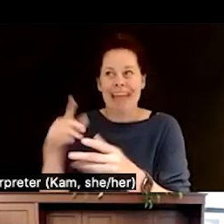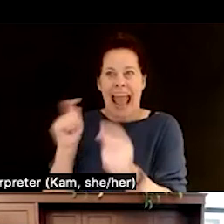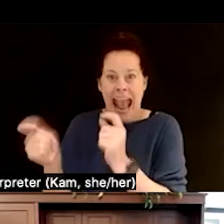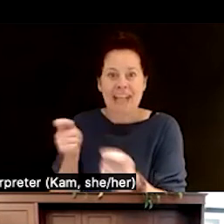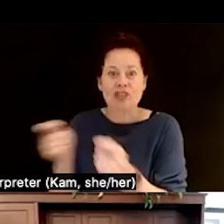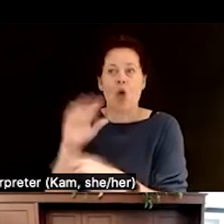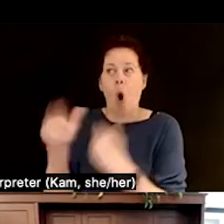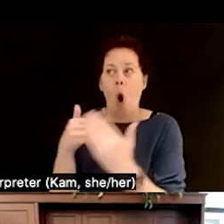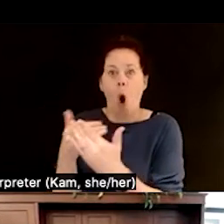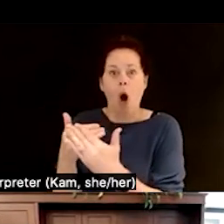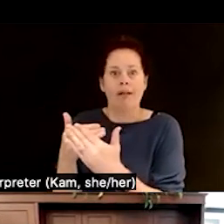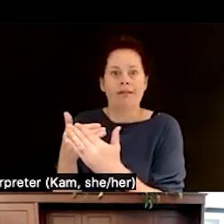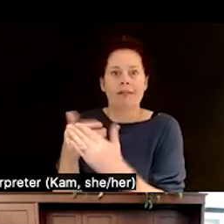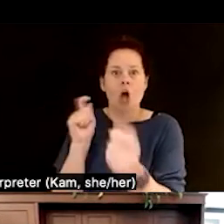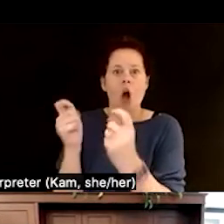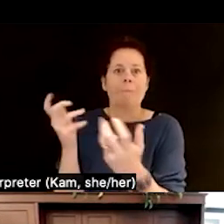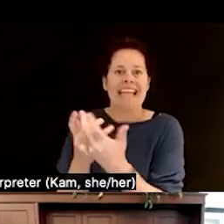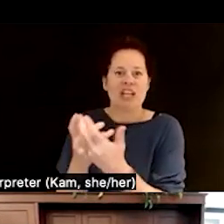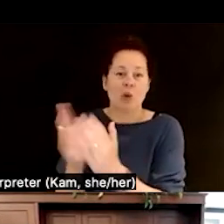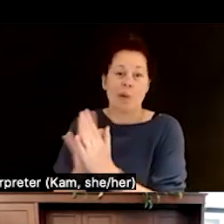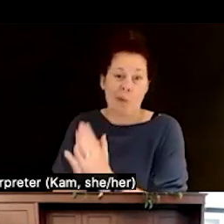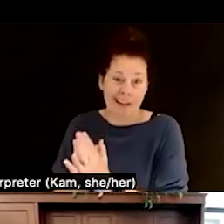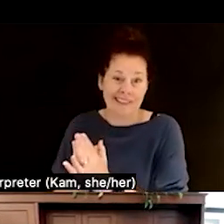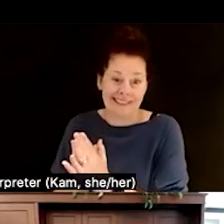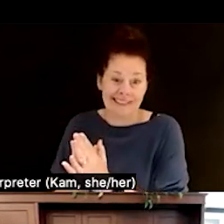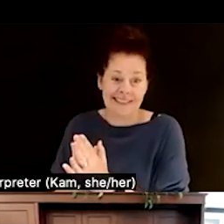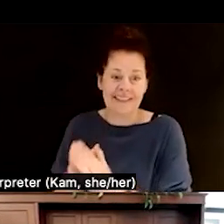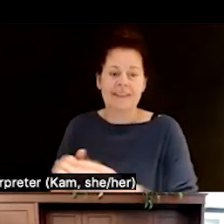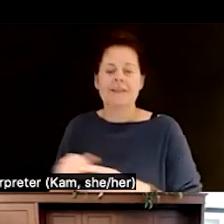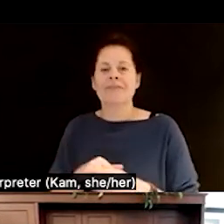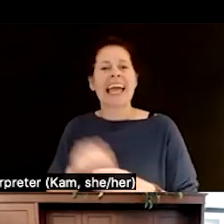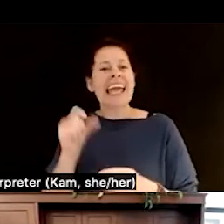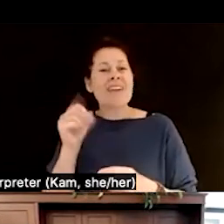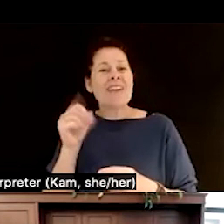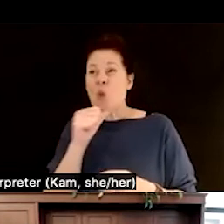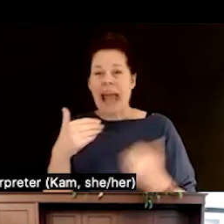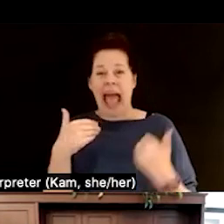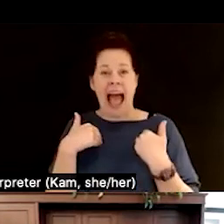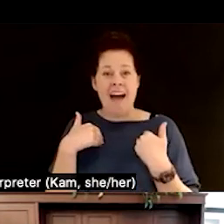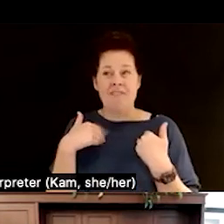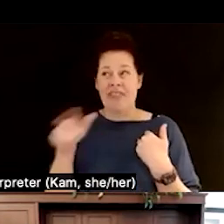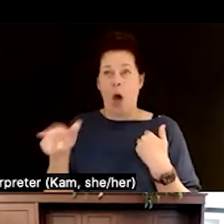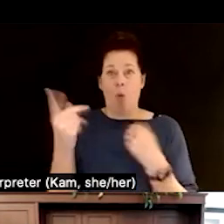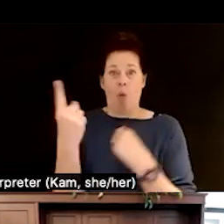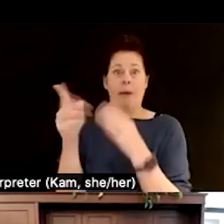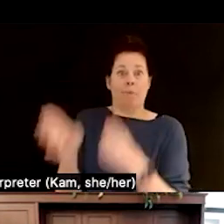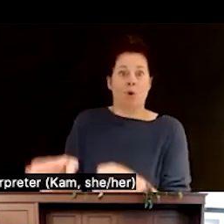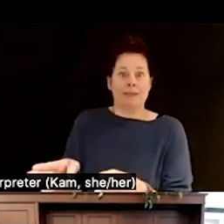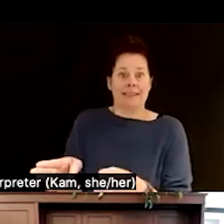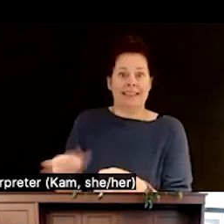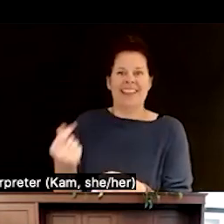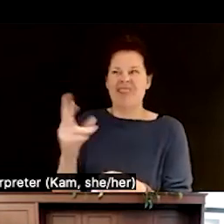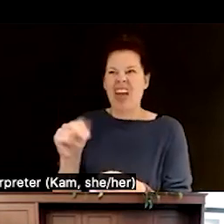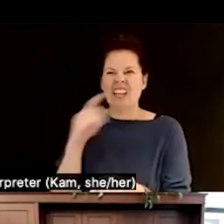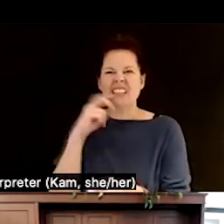And if you don't have that one person, excuse me, it's going to be difficult for anyone like yourself to